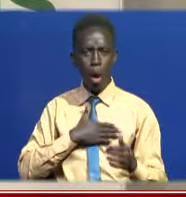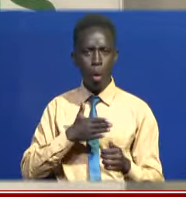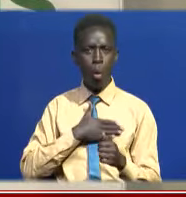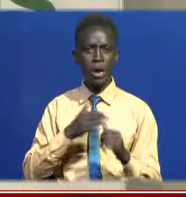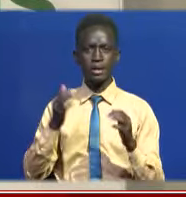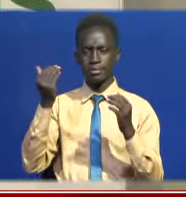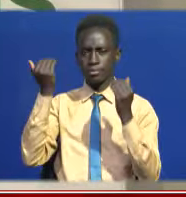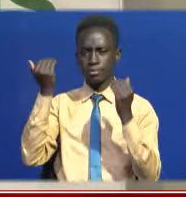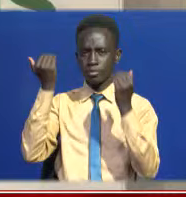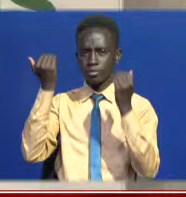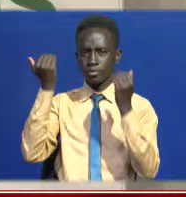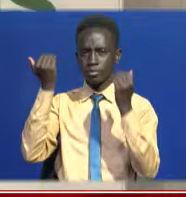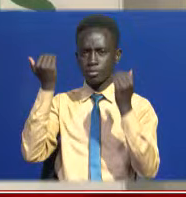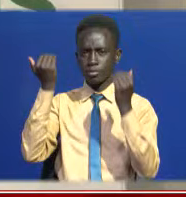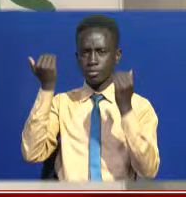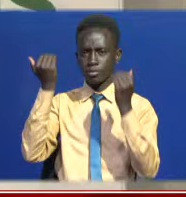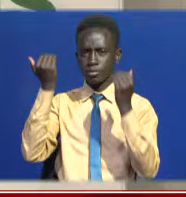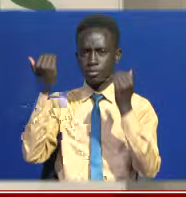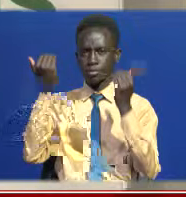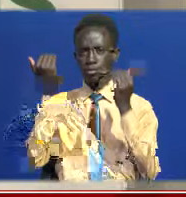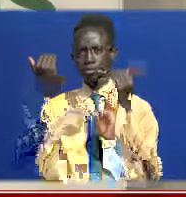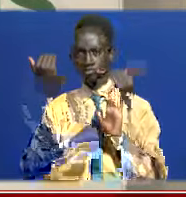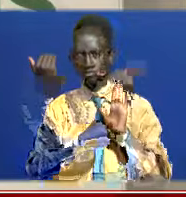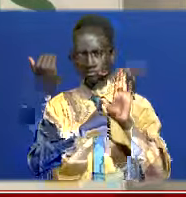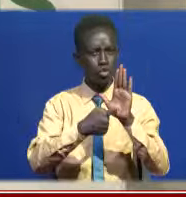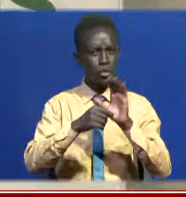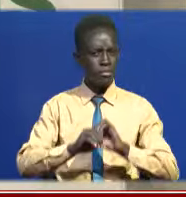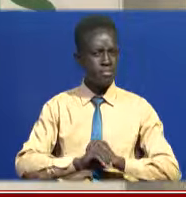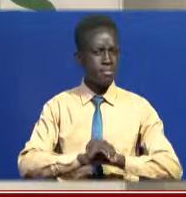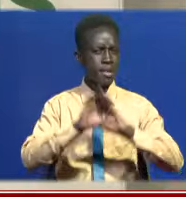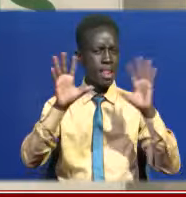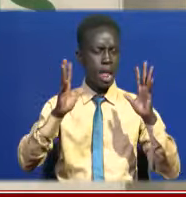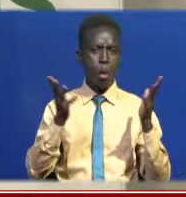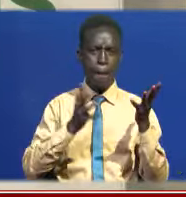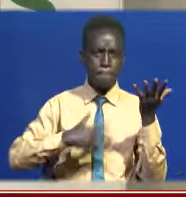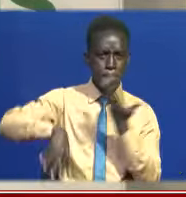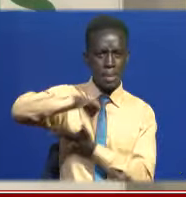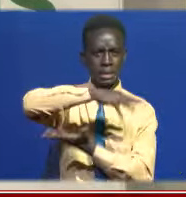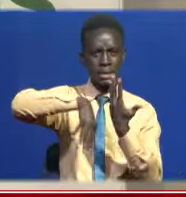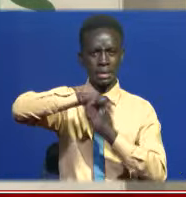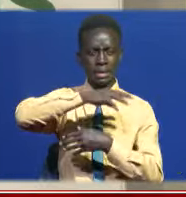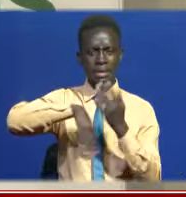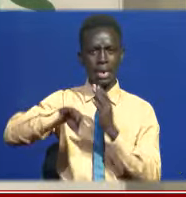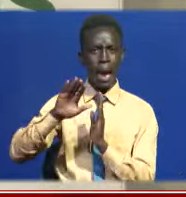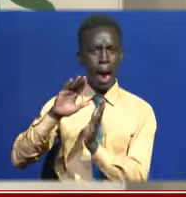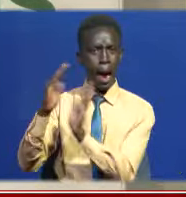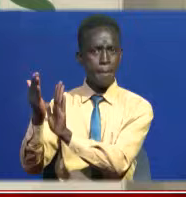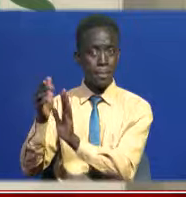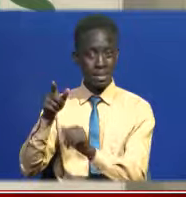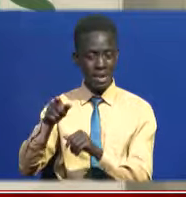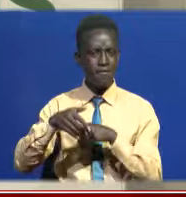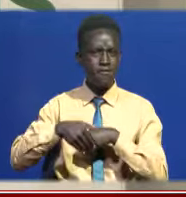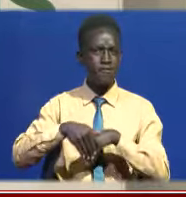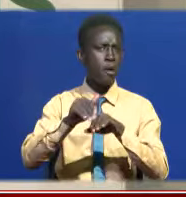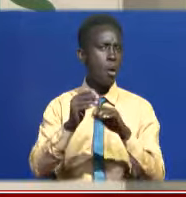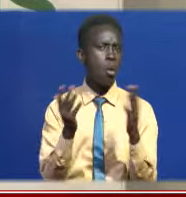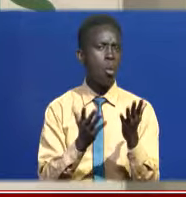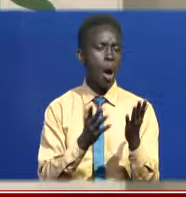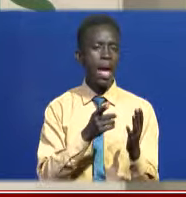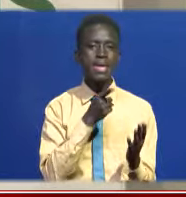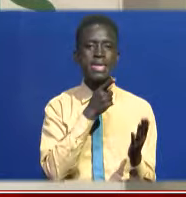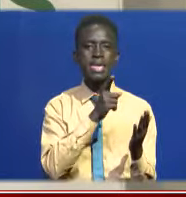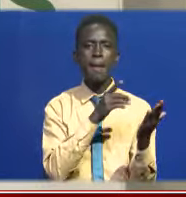opposing most the mixed grill approach as proposed in the proposed